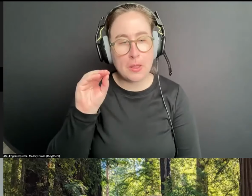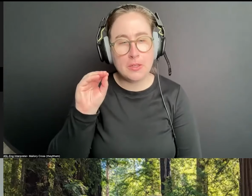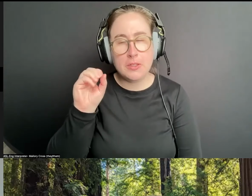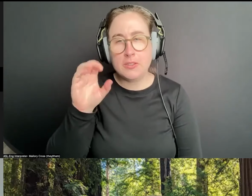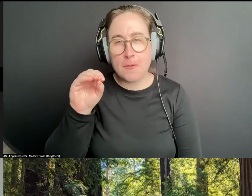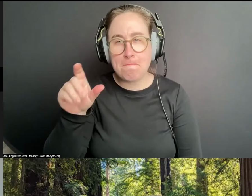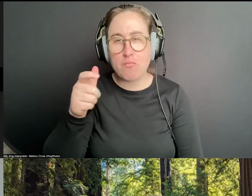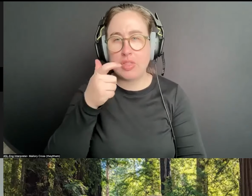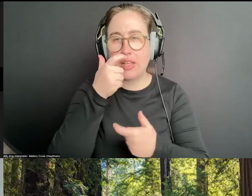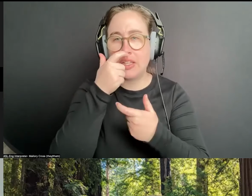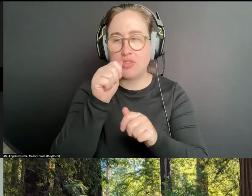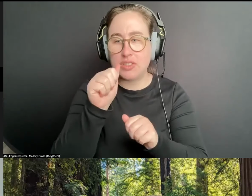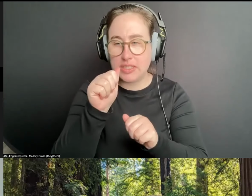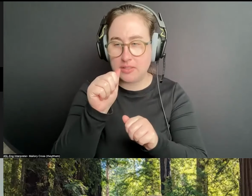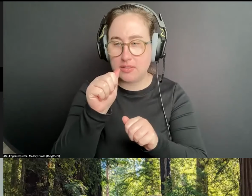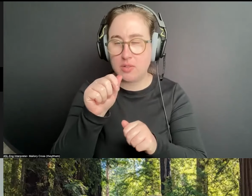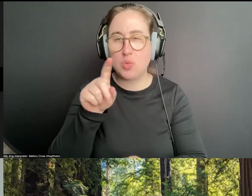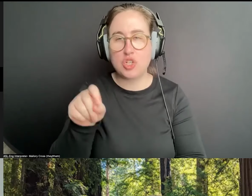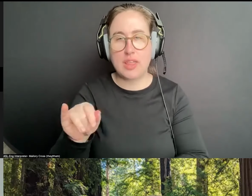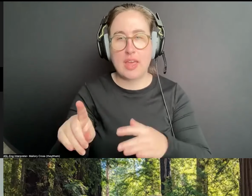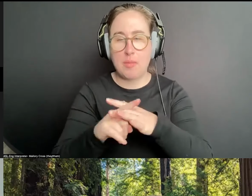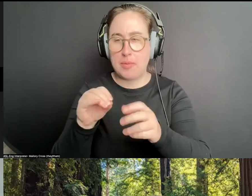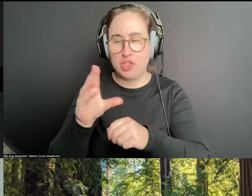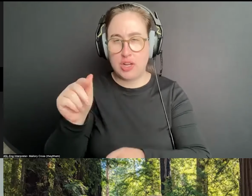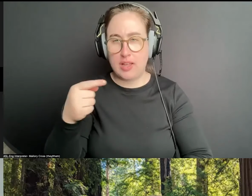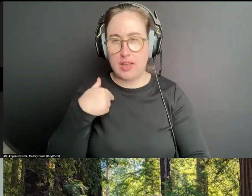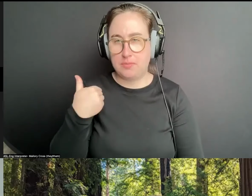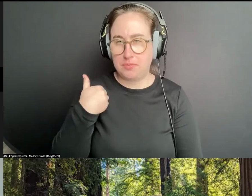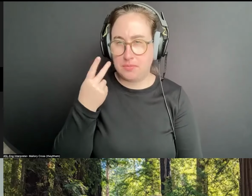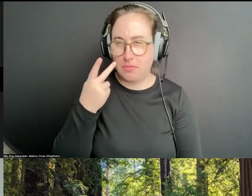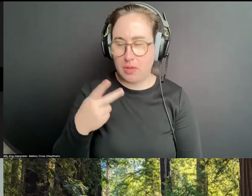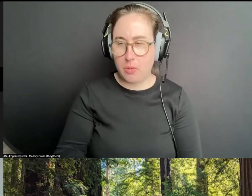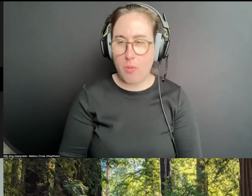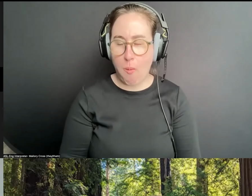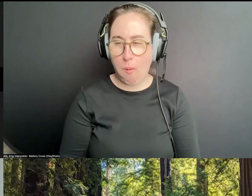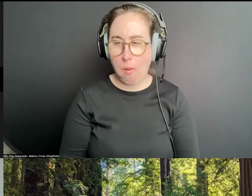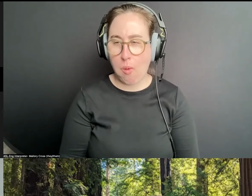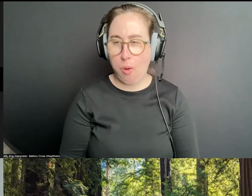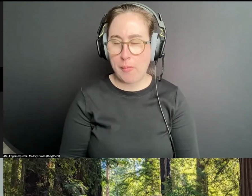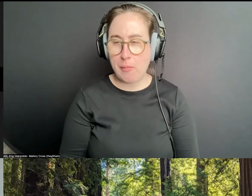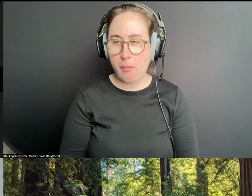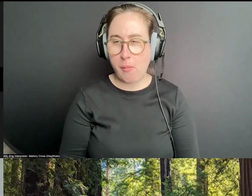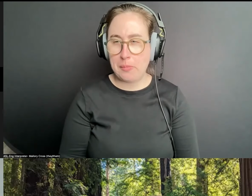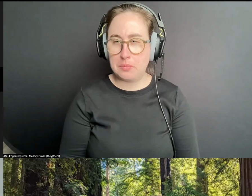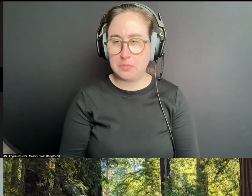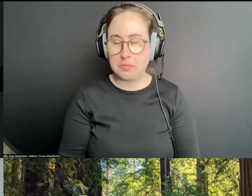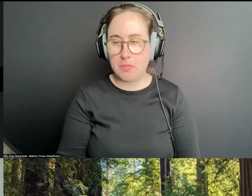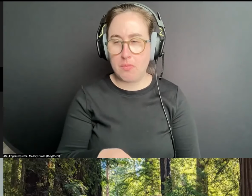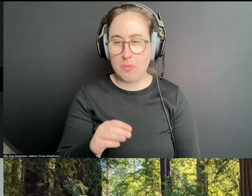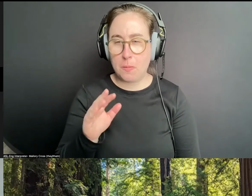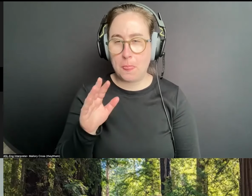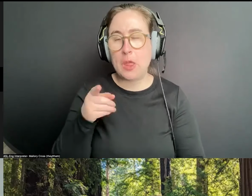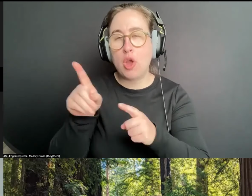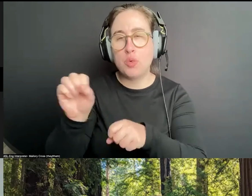there's an interesting question that came up in the chat, or the observation is about the fact that you're working through an